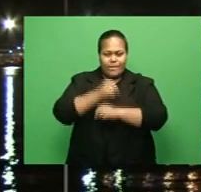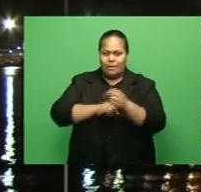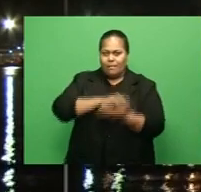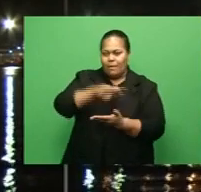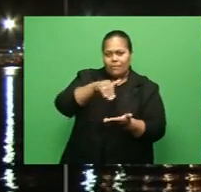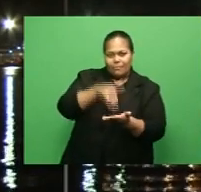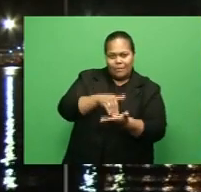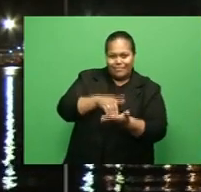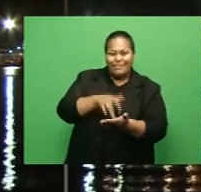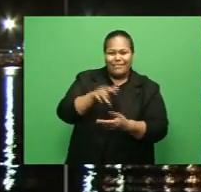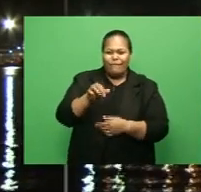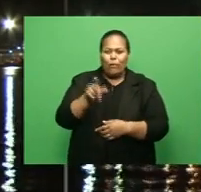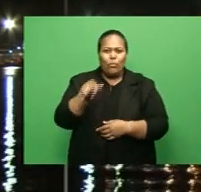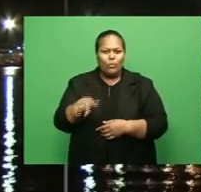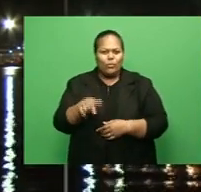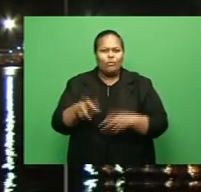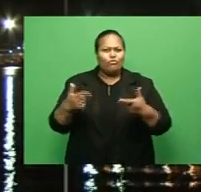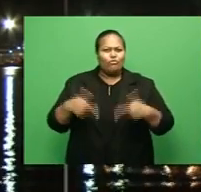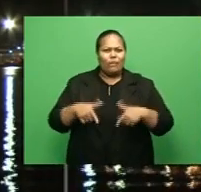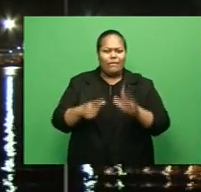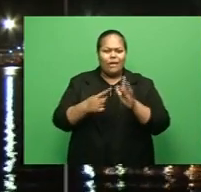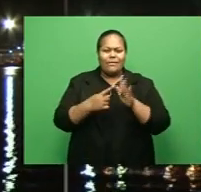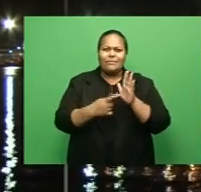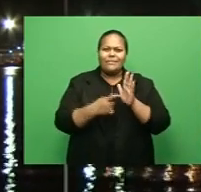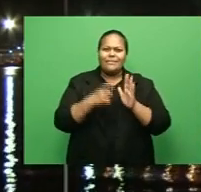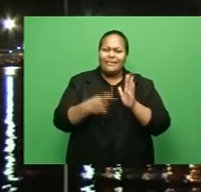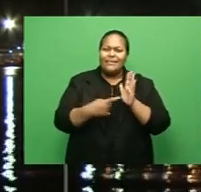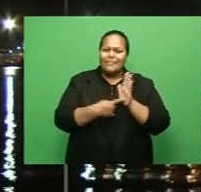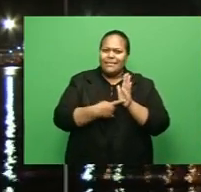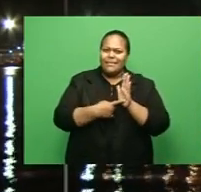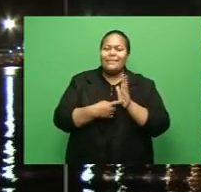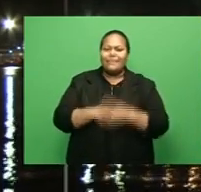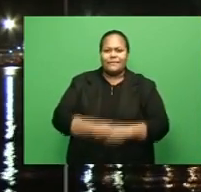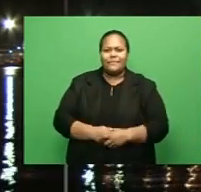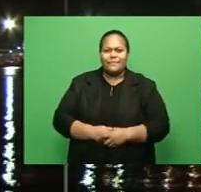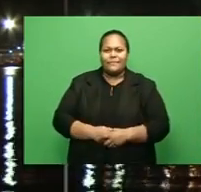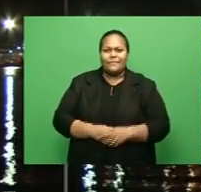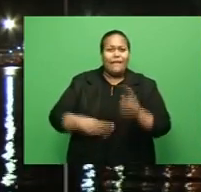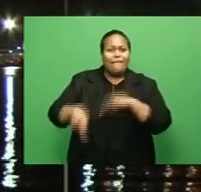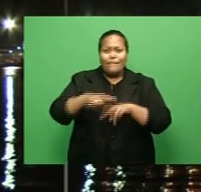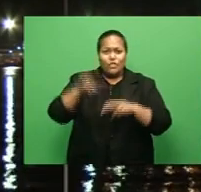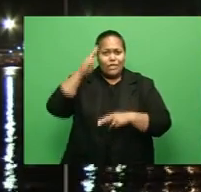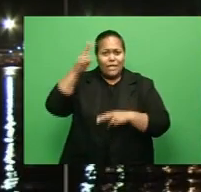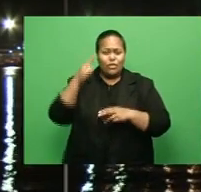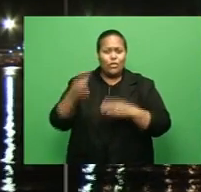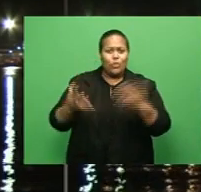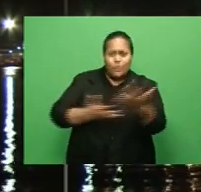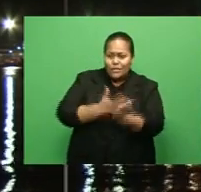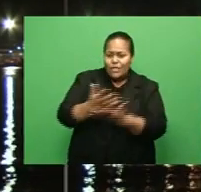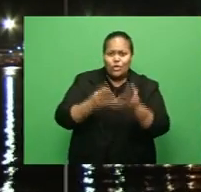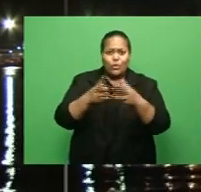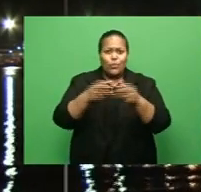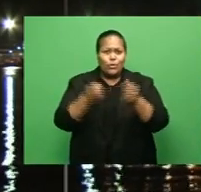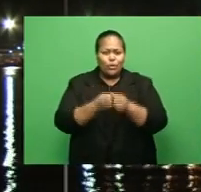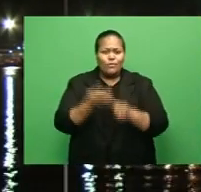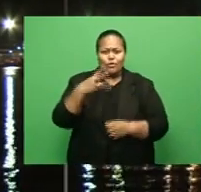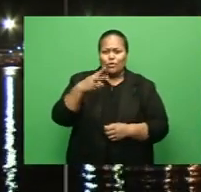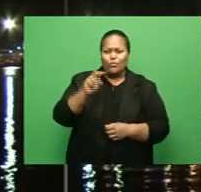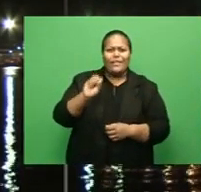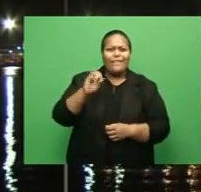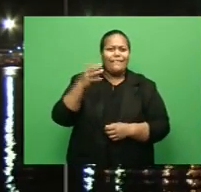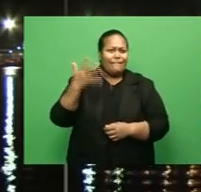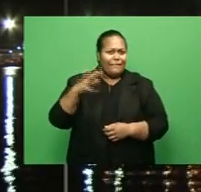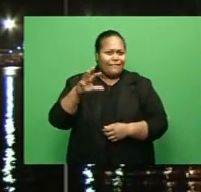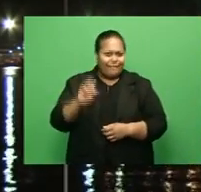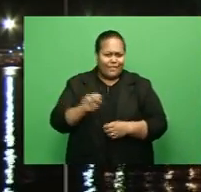and development. This was highlighted during the opening of the Fiji National Consultation Workshop on 2050 strategy of the Blue